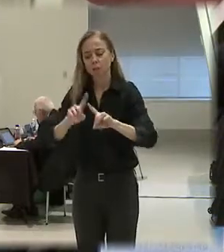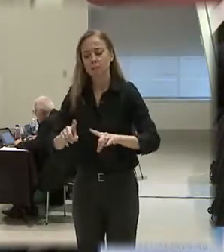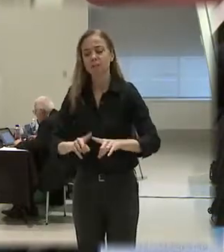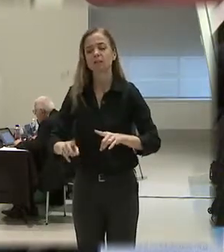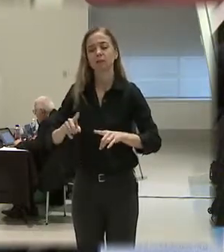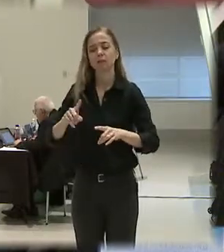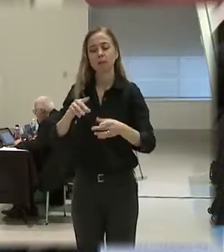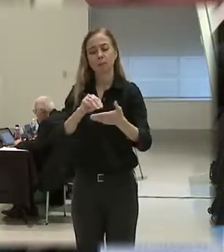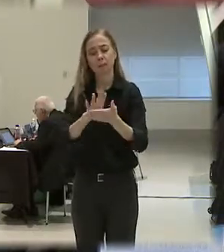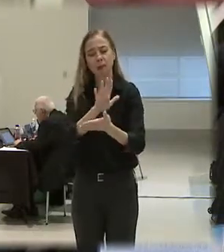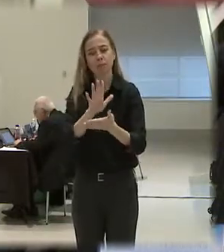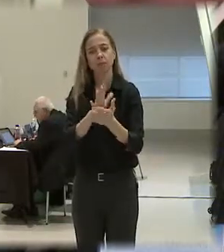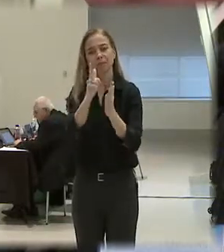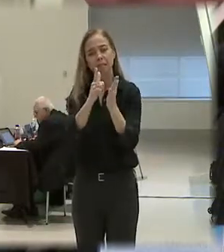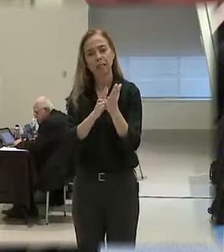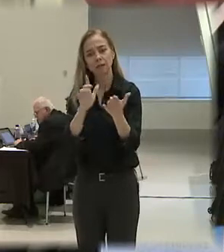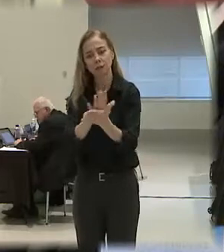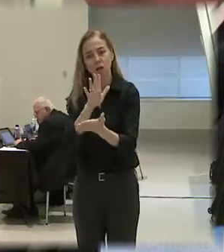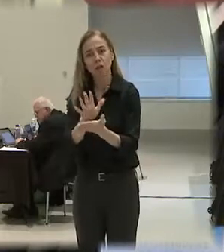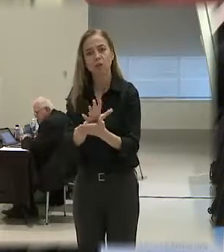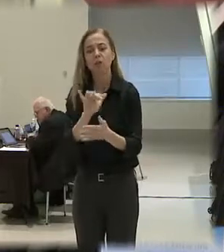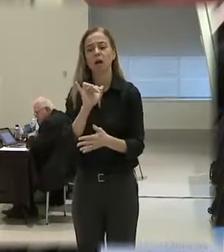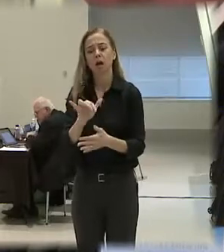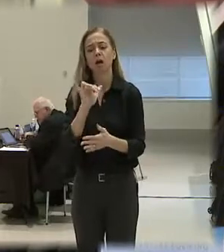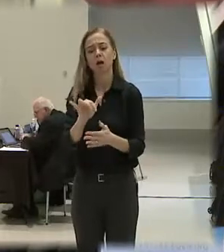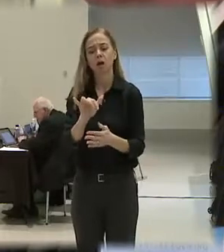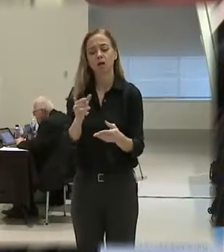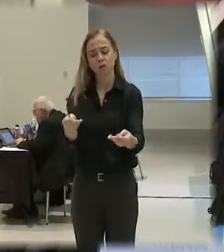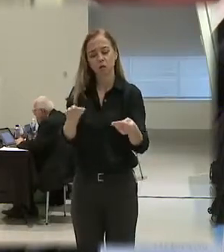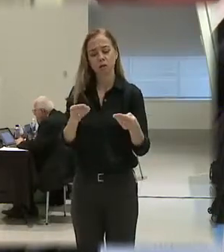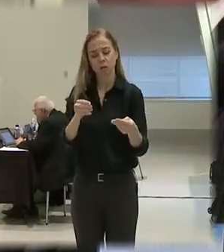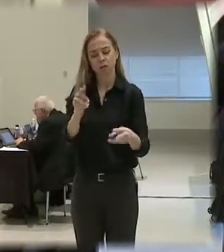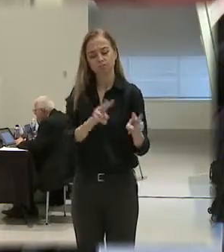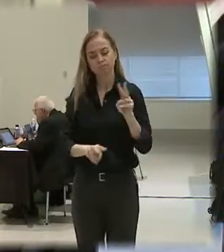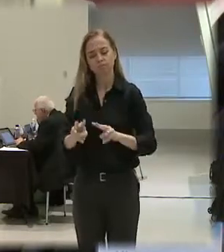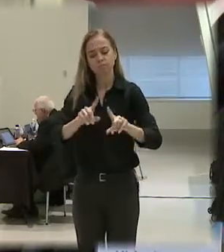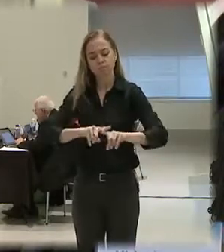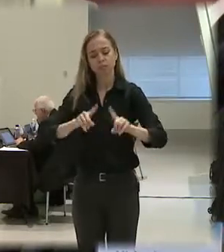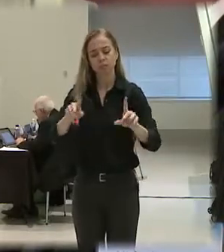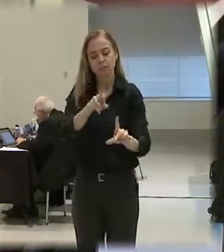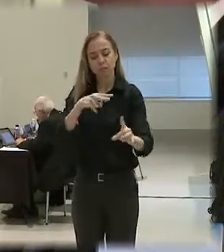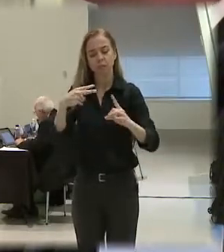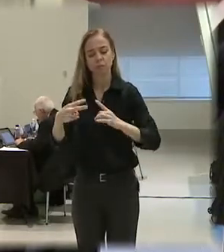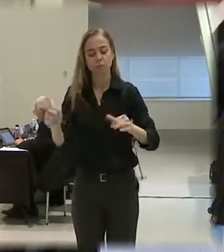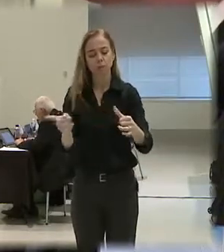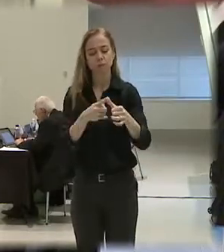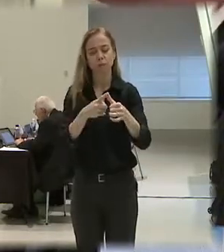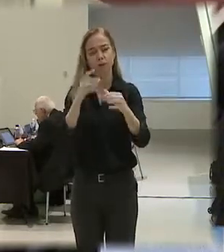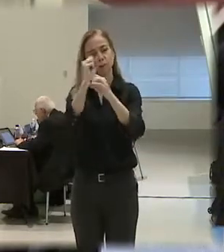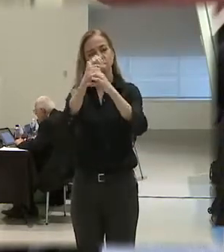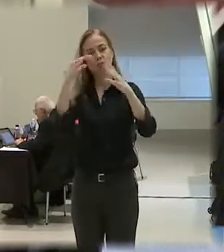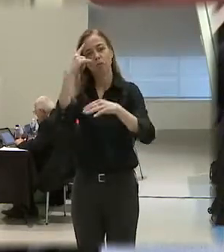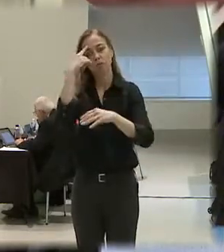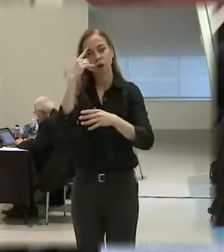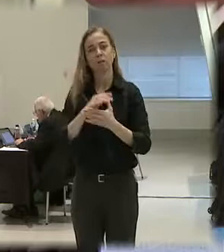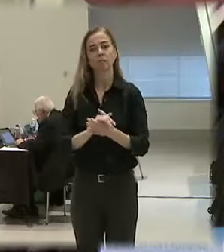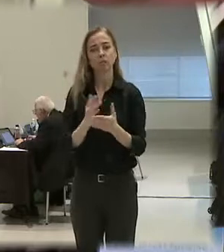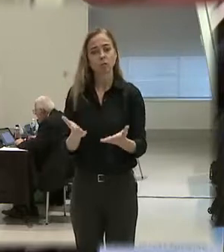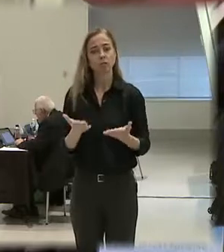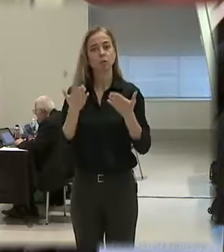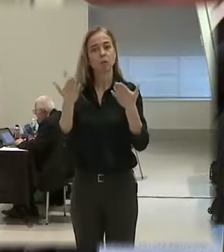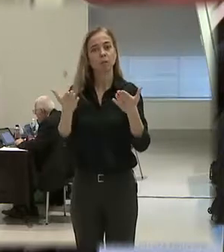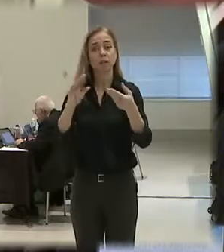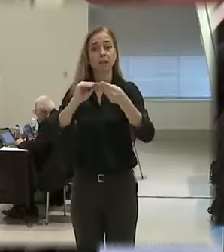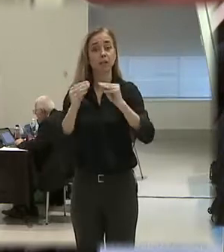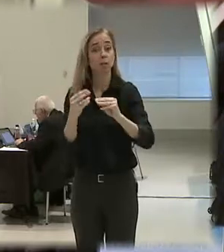legal documents, all of a sudden we see a picture that's painted perhaps differently than what we first thought. So recommendation